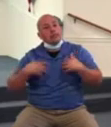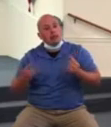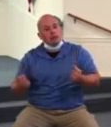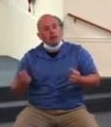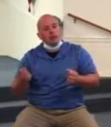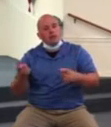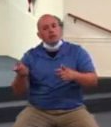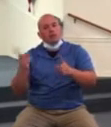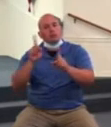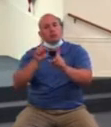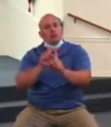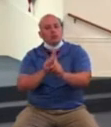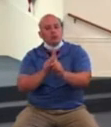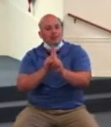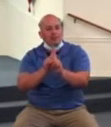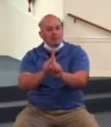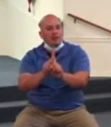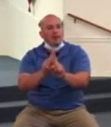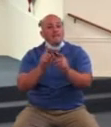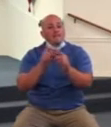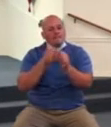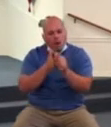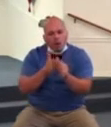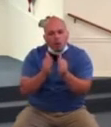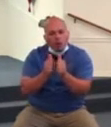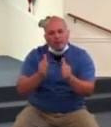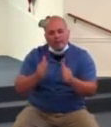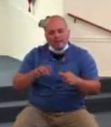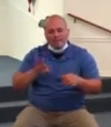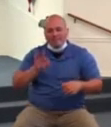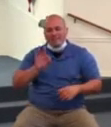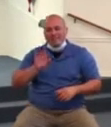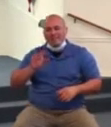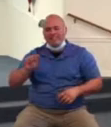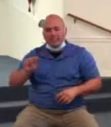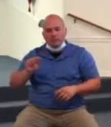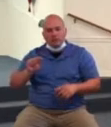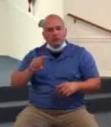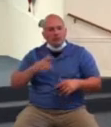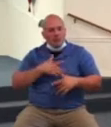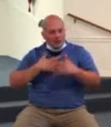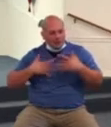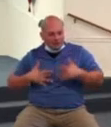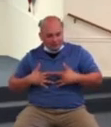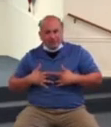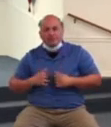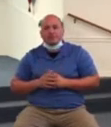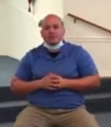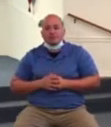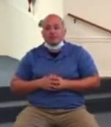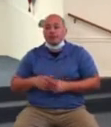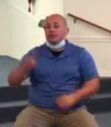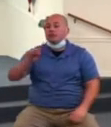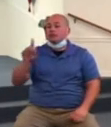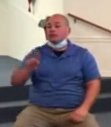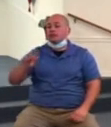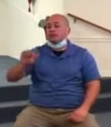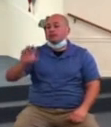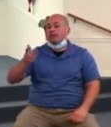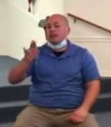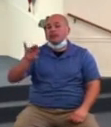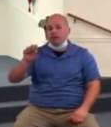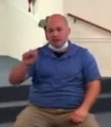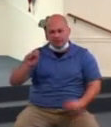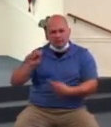heart. Zacchaeus climbed a tree just to get a glimpse of Jesus, then welcomed Jesus into his